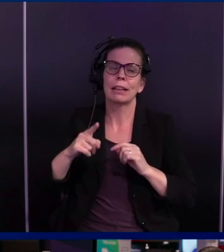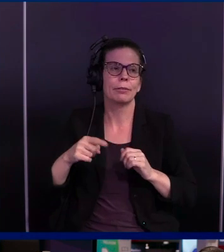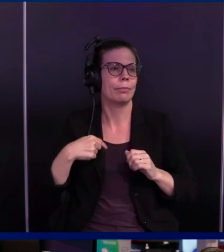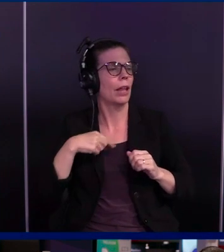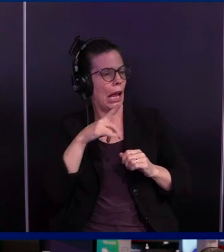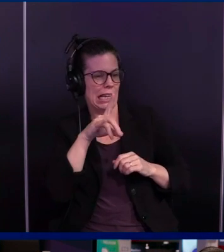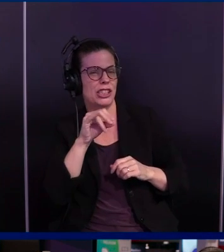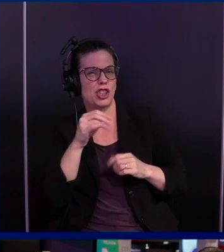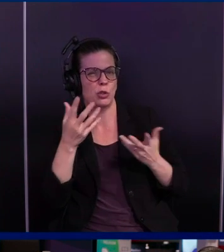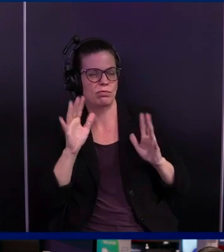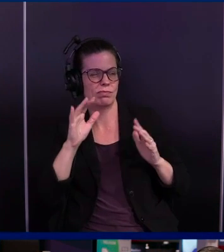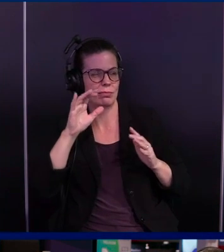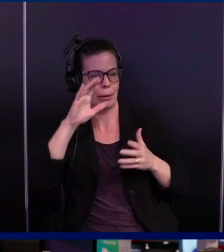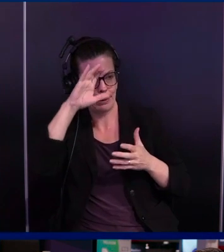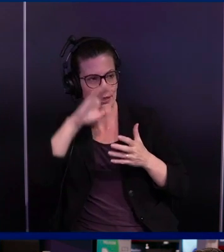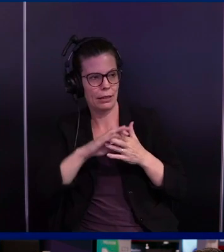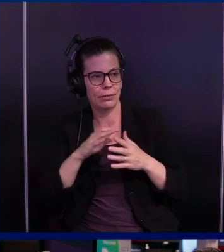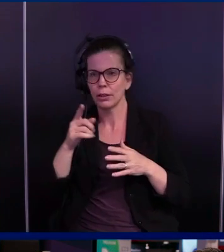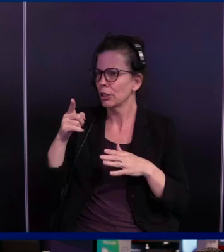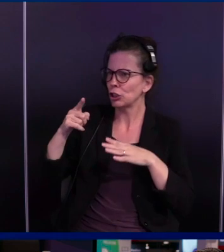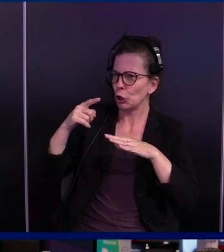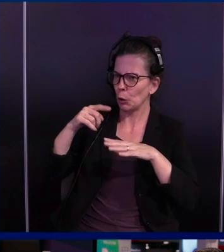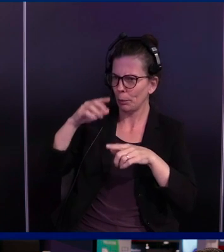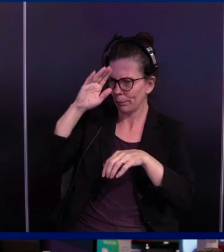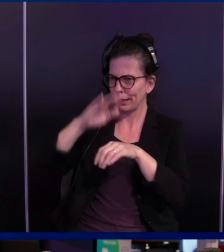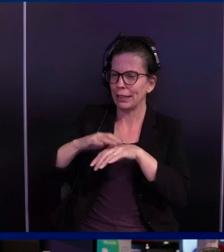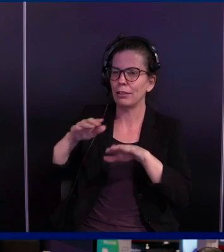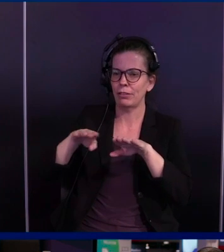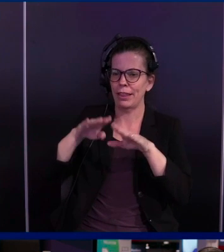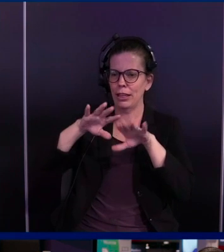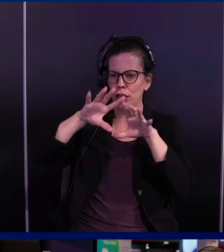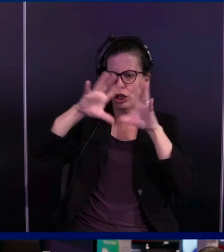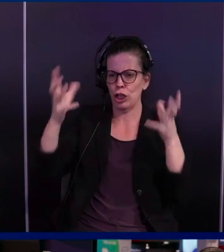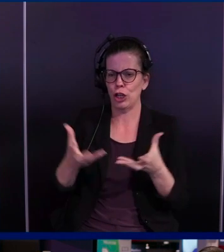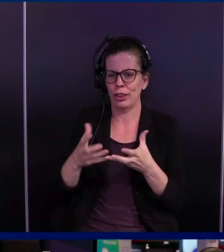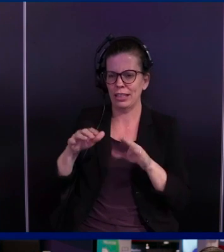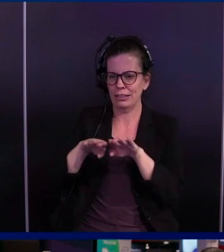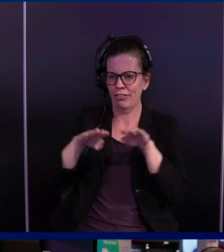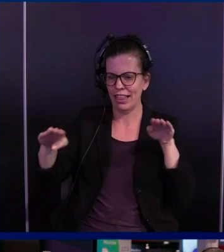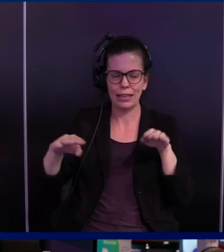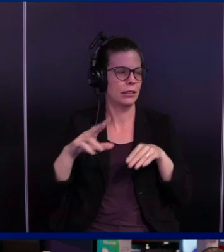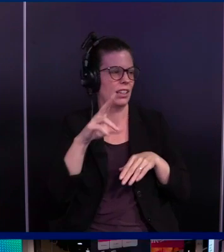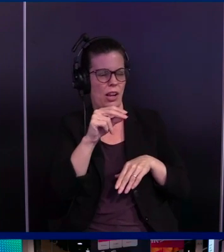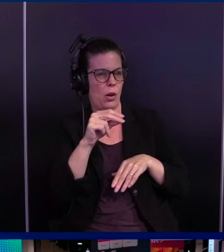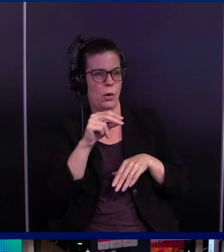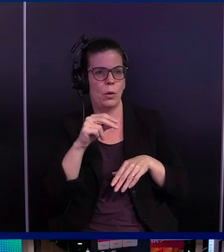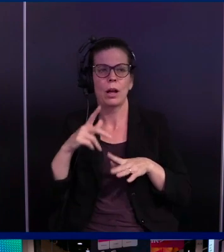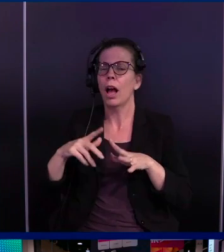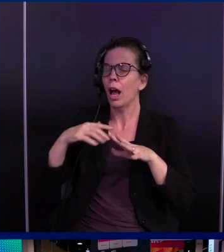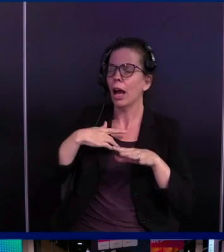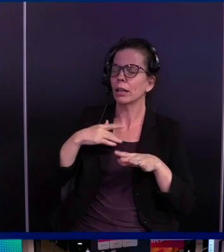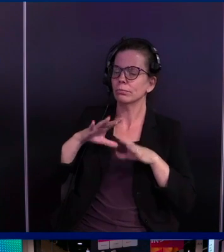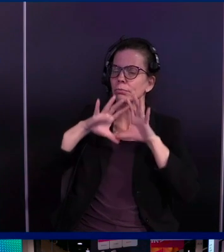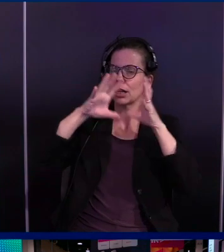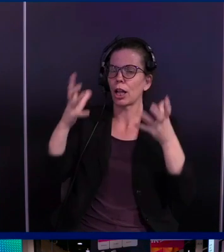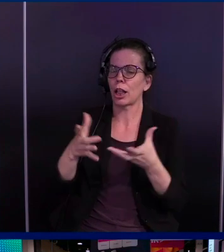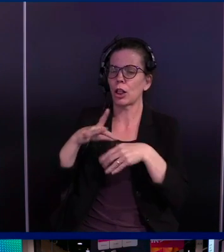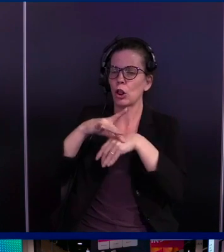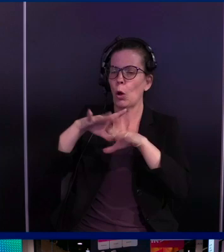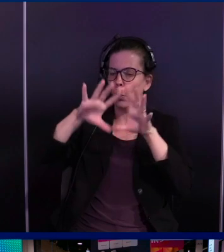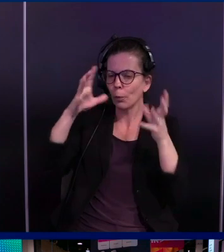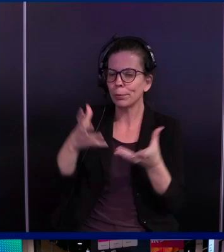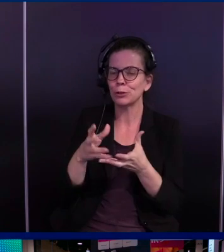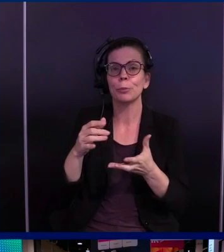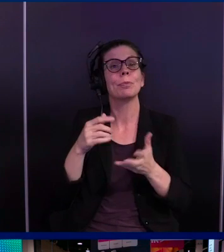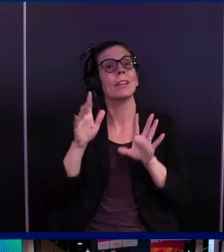believe. Okay. But are you a flat earther? Absolutely not. No. Okay. No. Okay. No. Yeah, I'm all about the globe. Yes. So here,